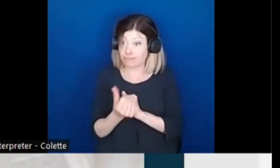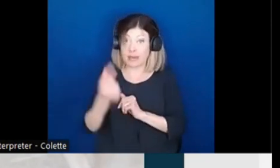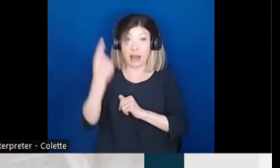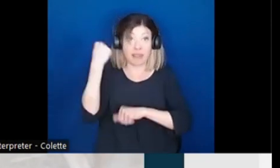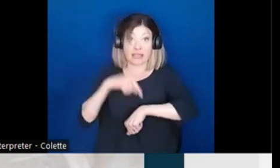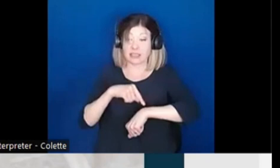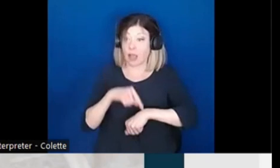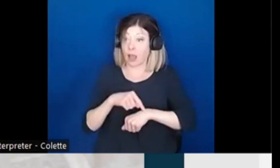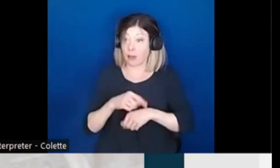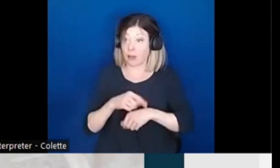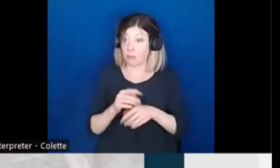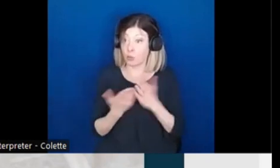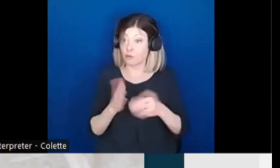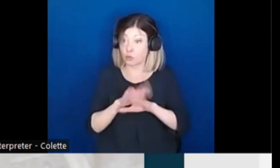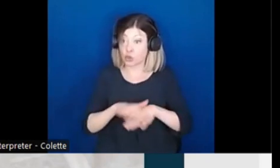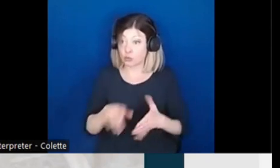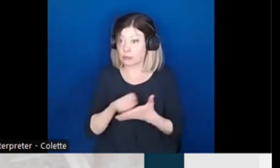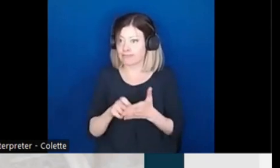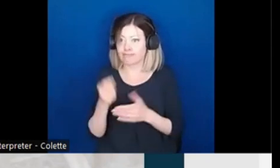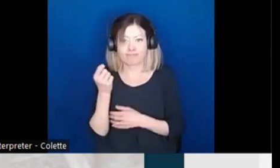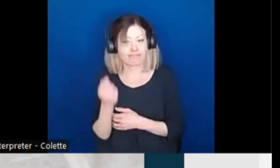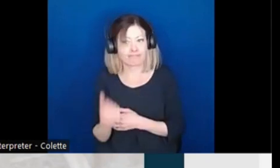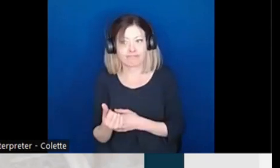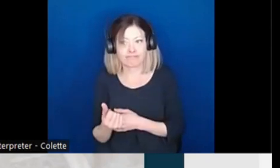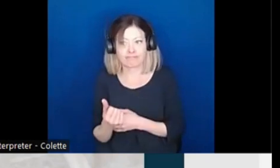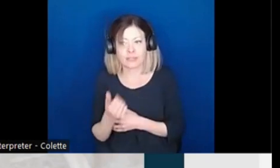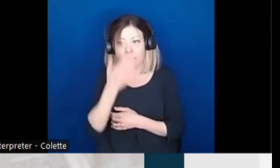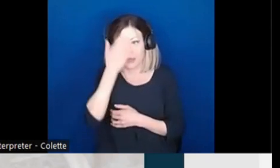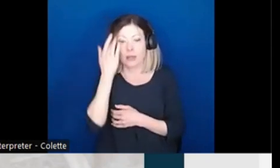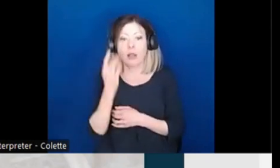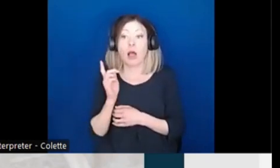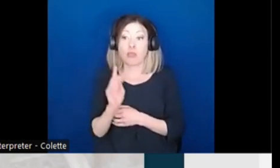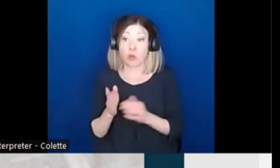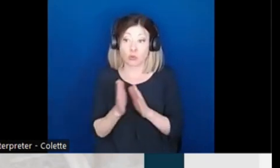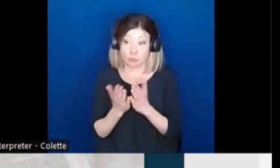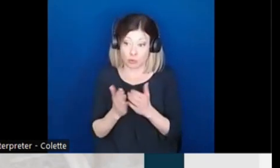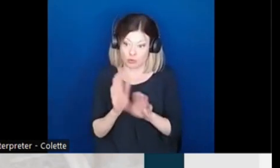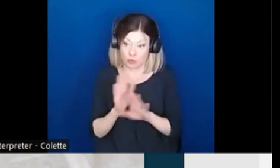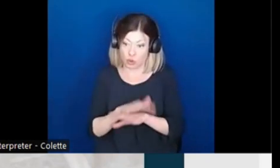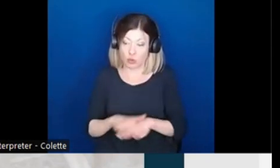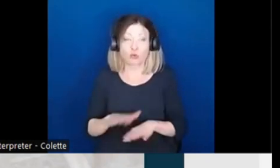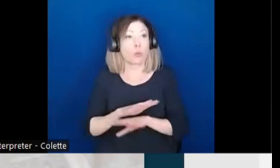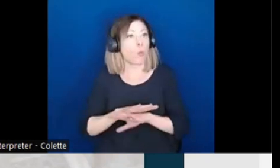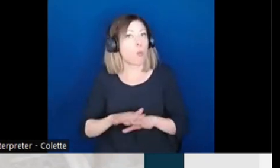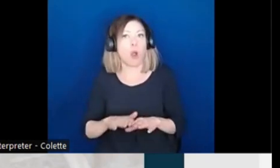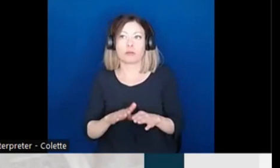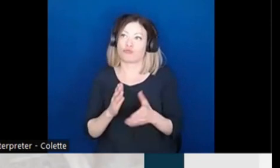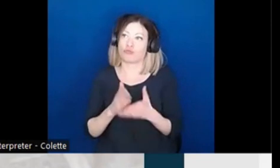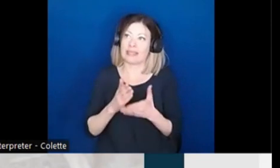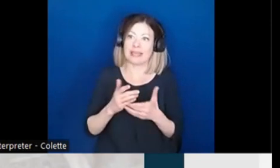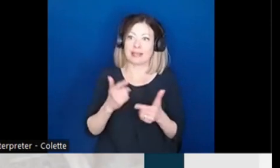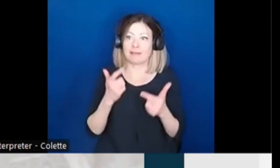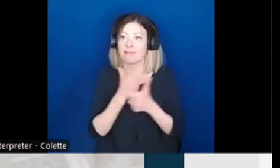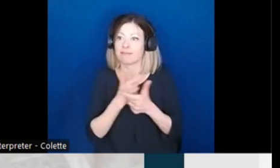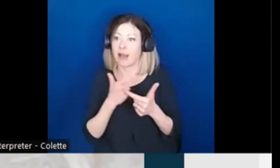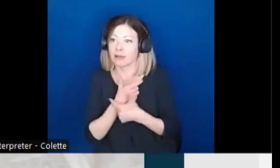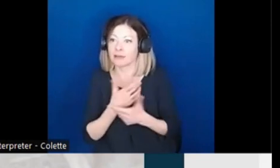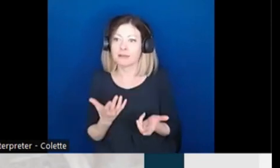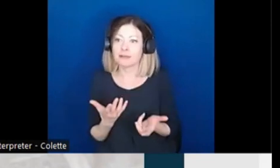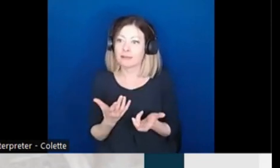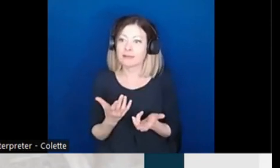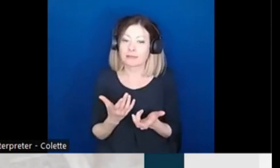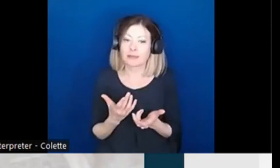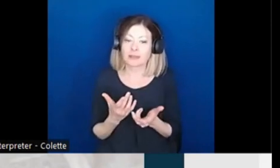time, and those that were not designed to be fun or entertaining. The Brontes